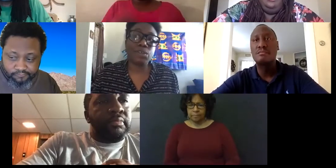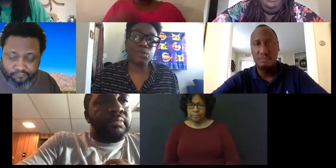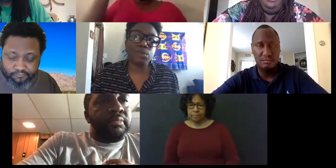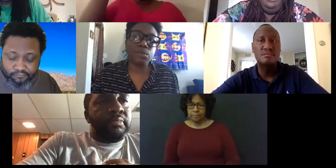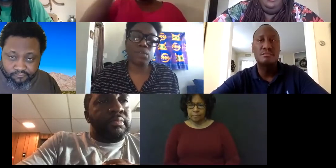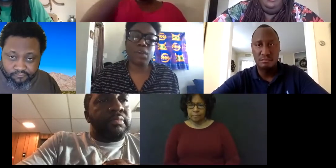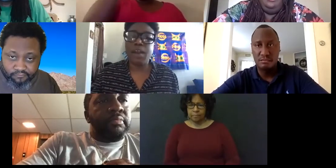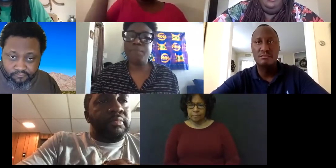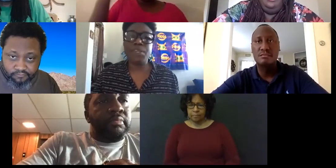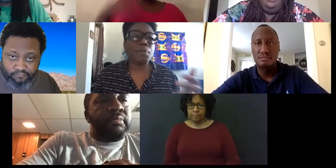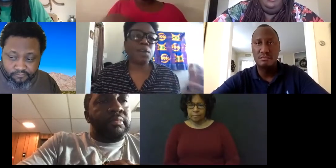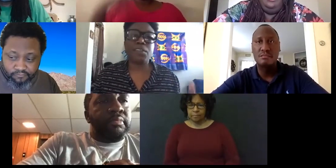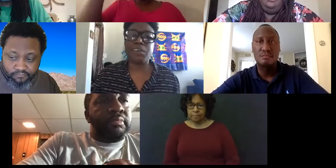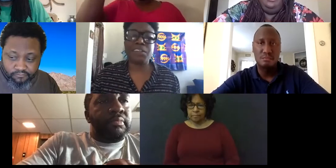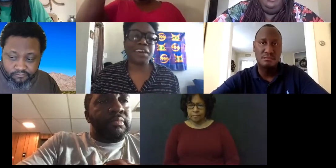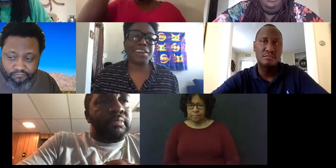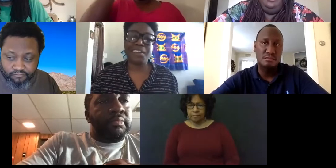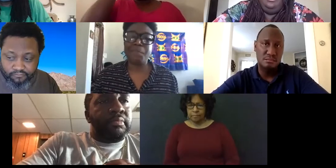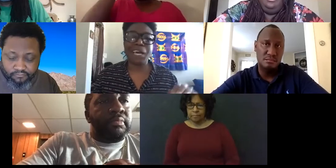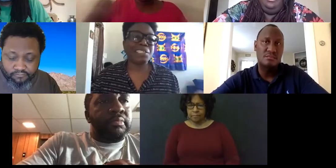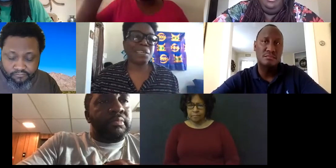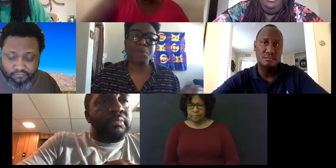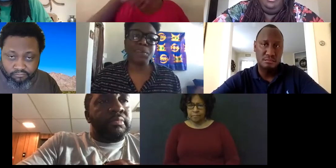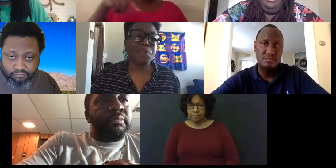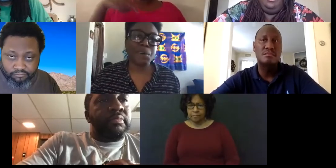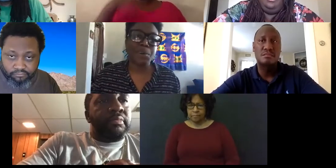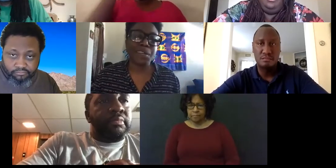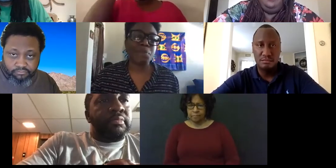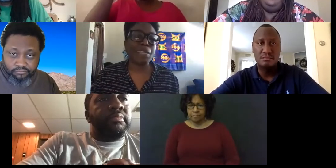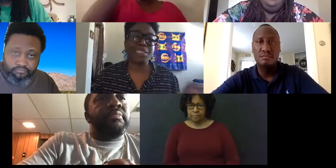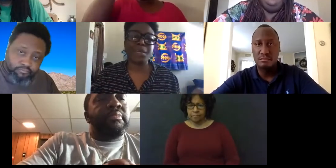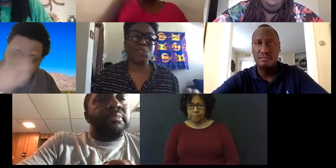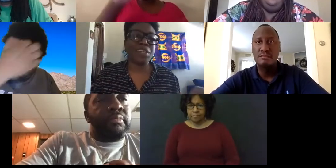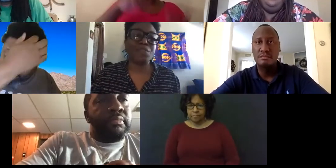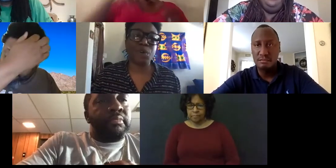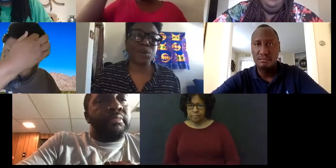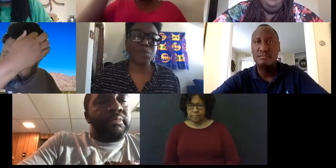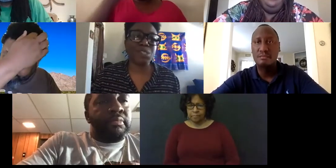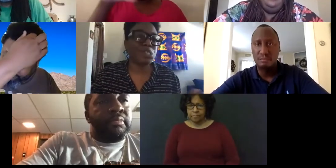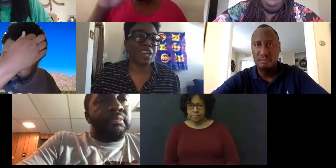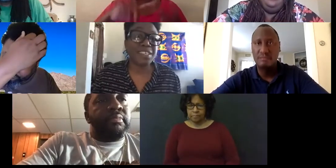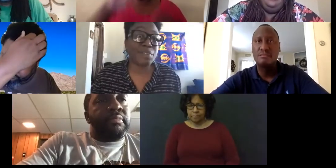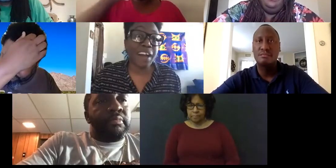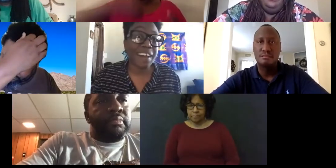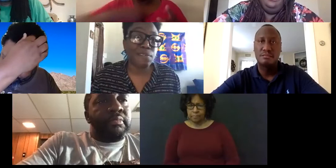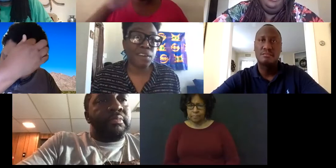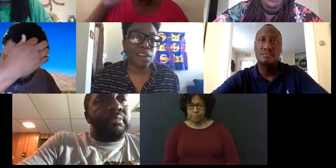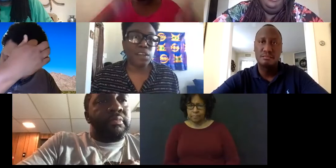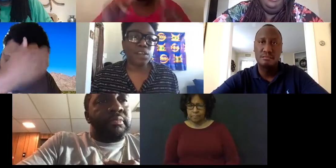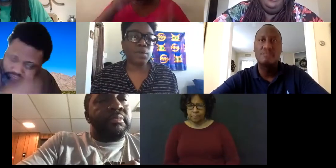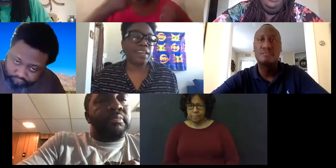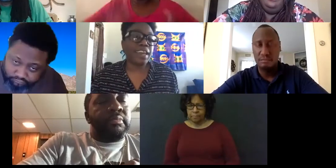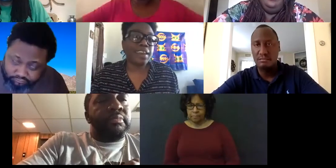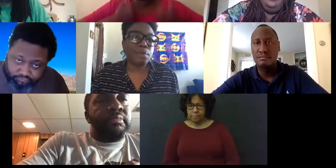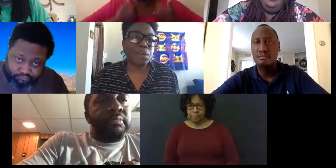disabled youth, I'm thinking about all the like Black disabled queer folks, all the Black disabled trans folks who are just trying to survive,